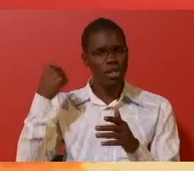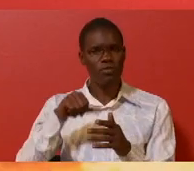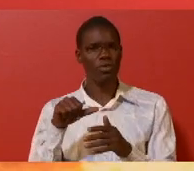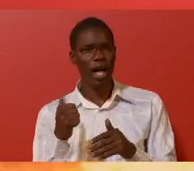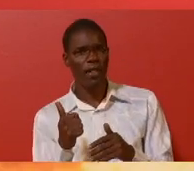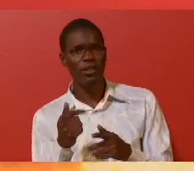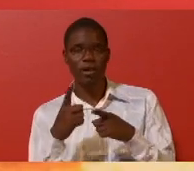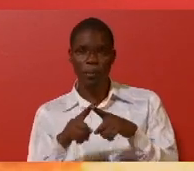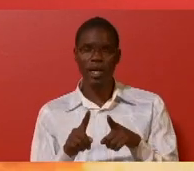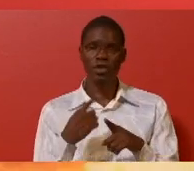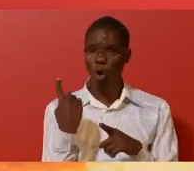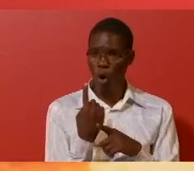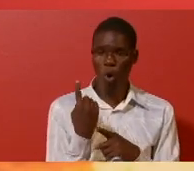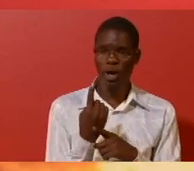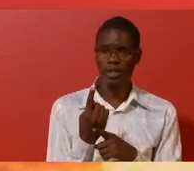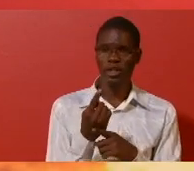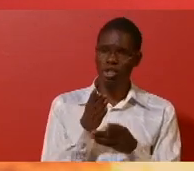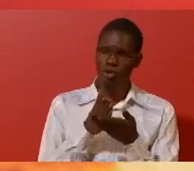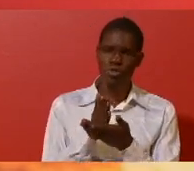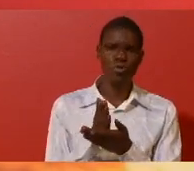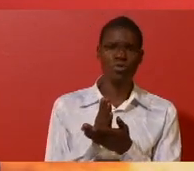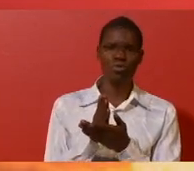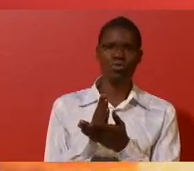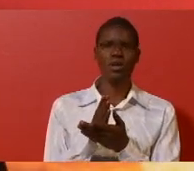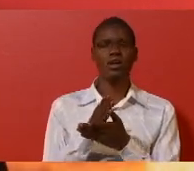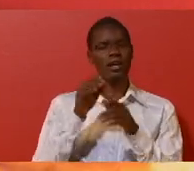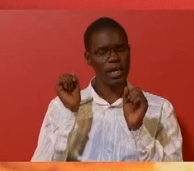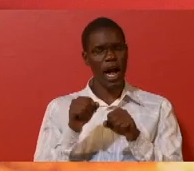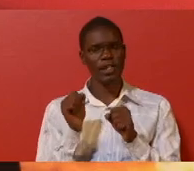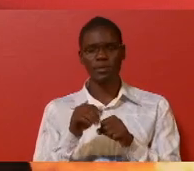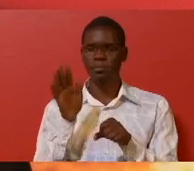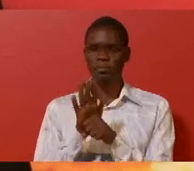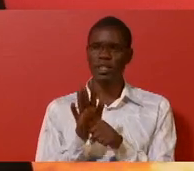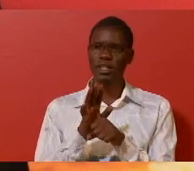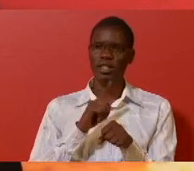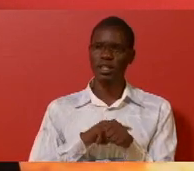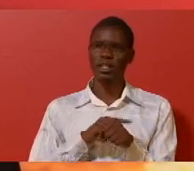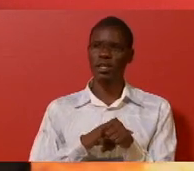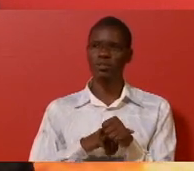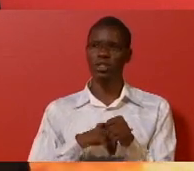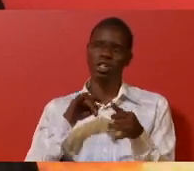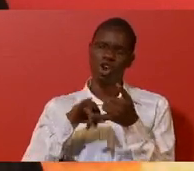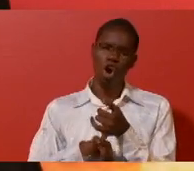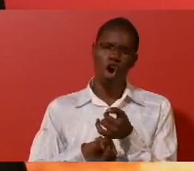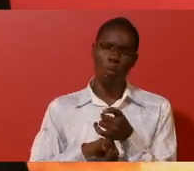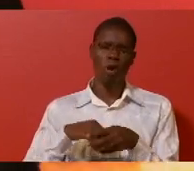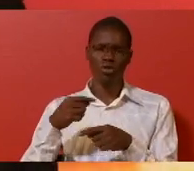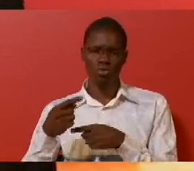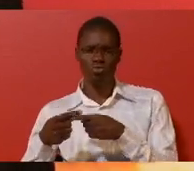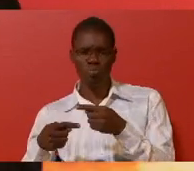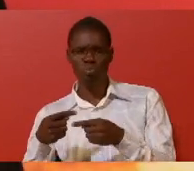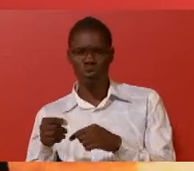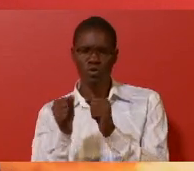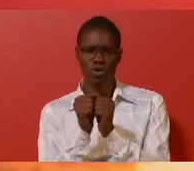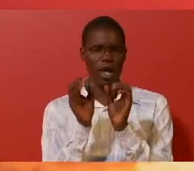another, except by mutual consent. Many times when couples are not getting along, they use this gift that God